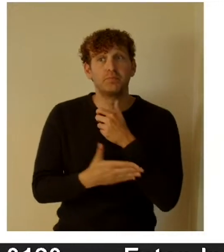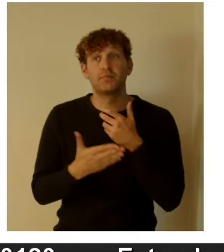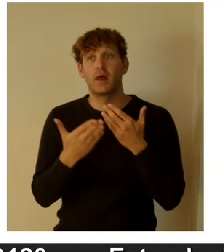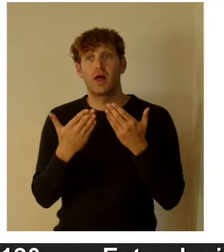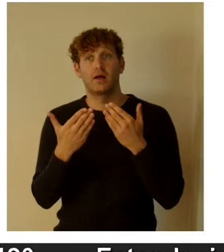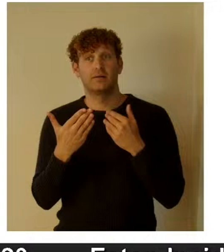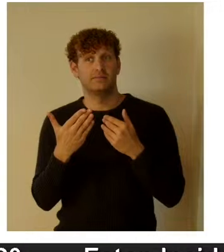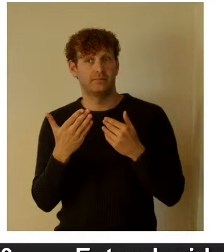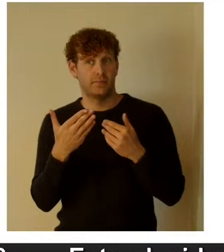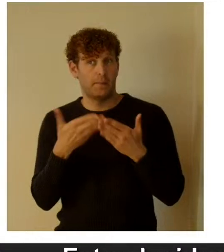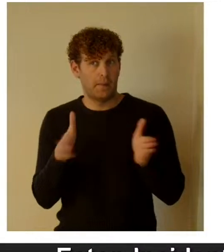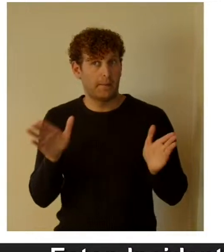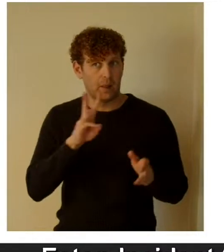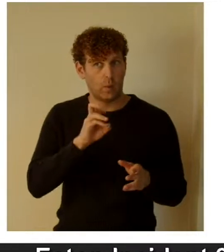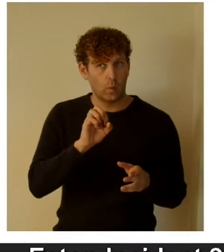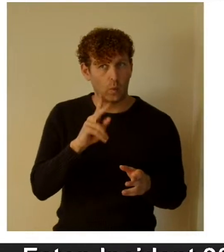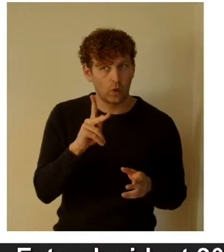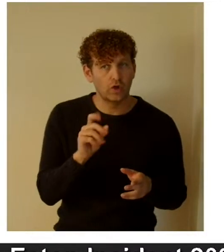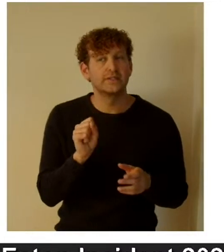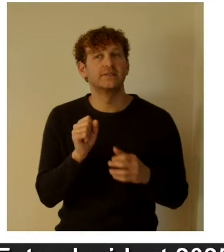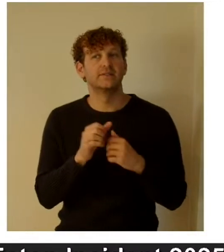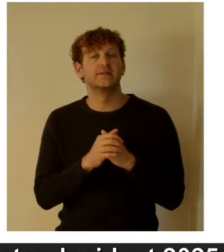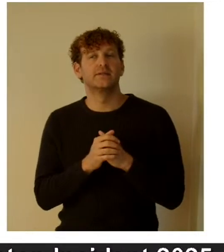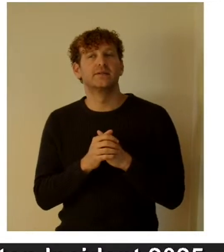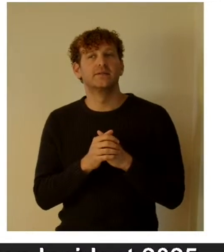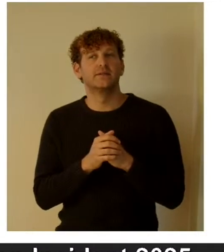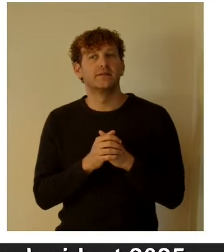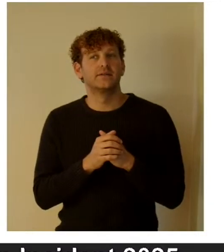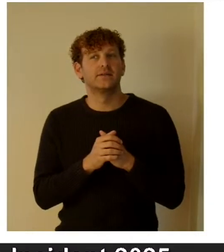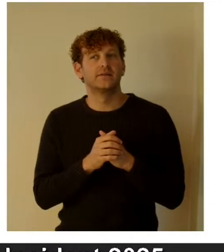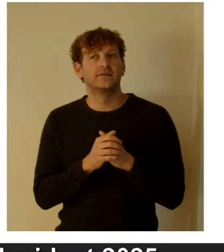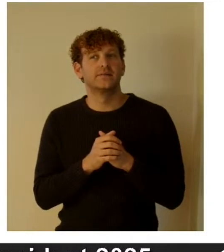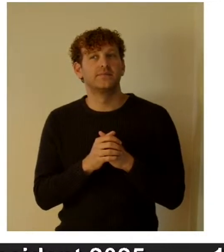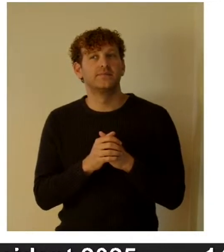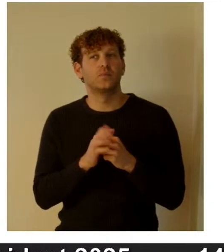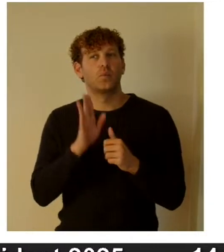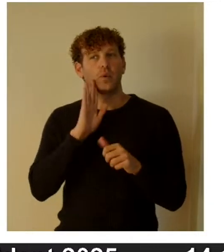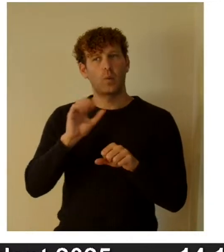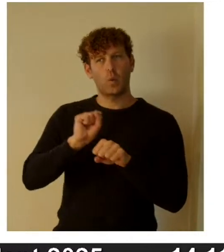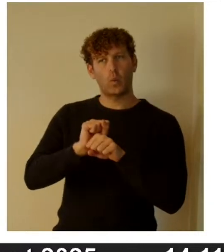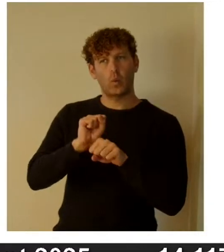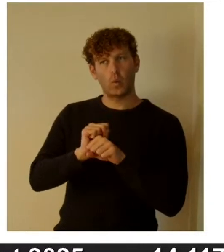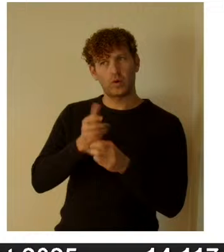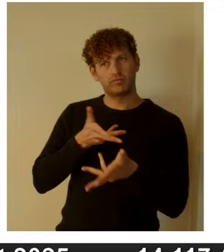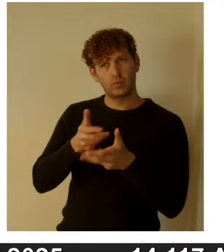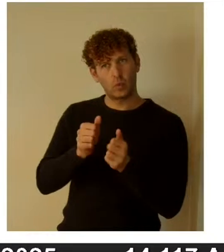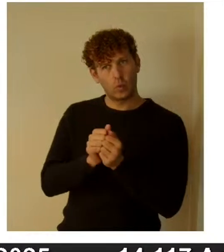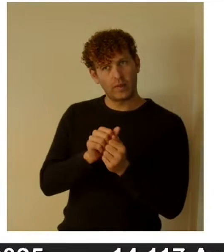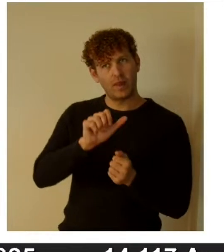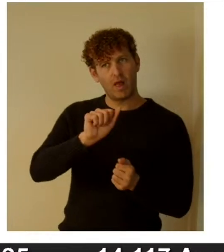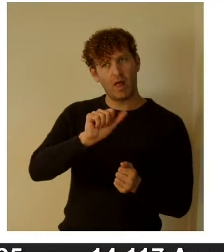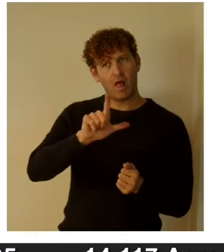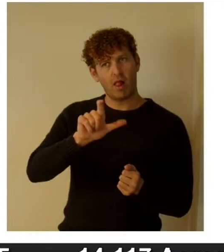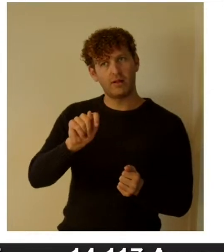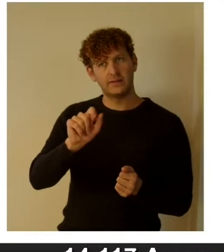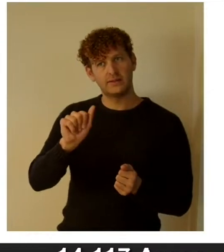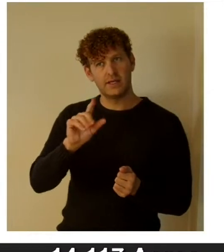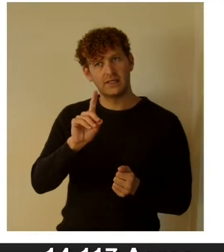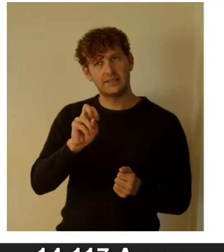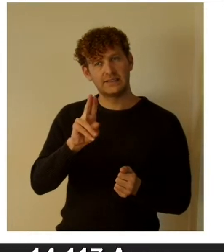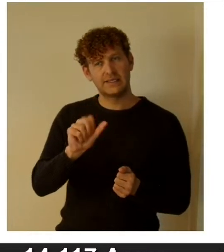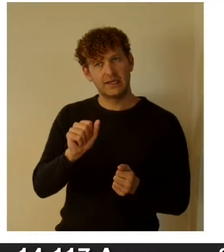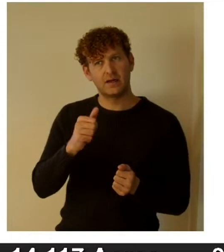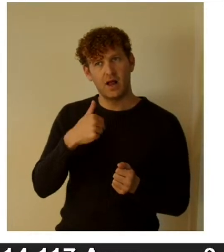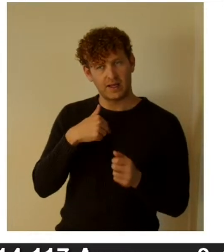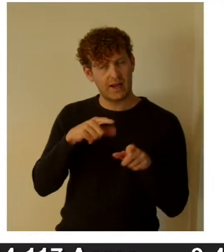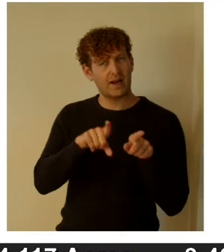is yet to be sited, but it will be sited within Altadena, as I said, and you can get advice on rebuilding there. You can